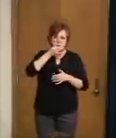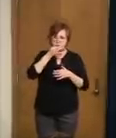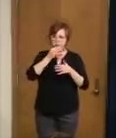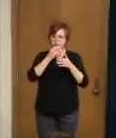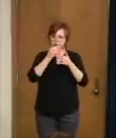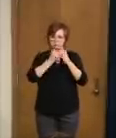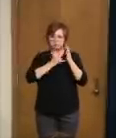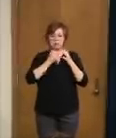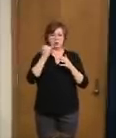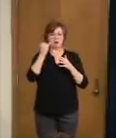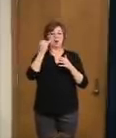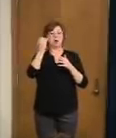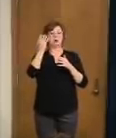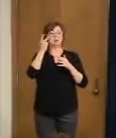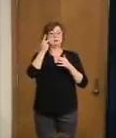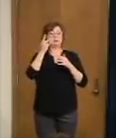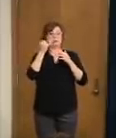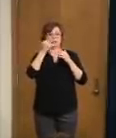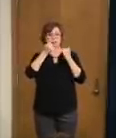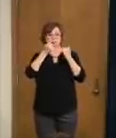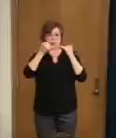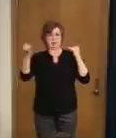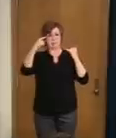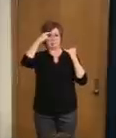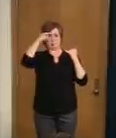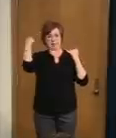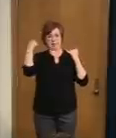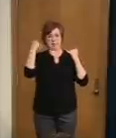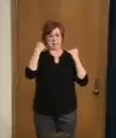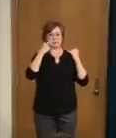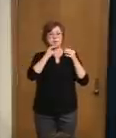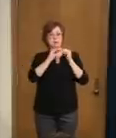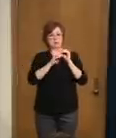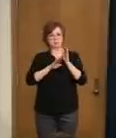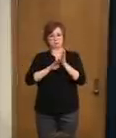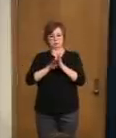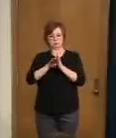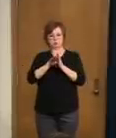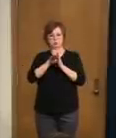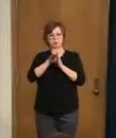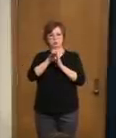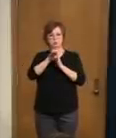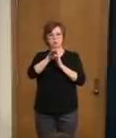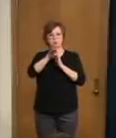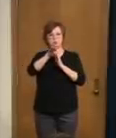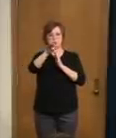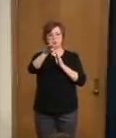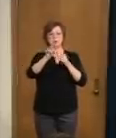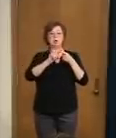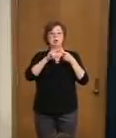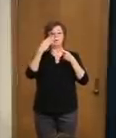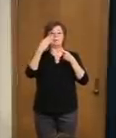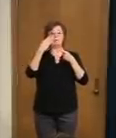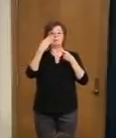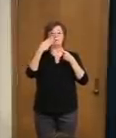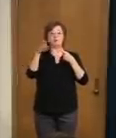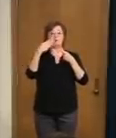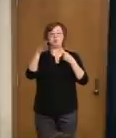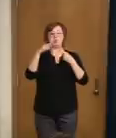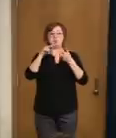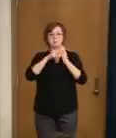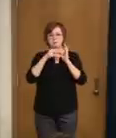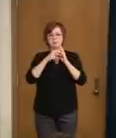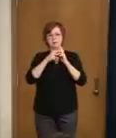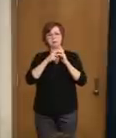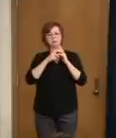numbers, and then the blue bars are what we expect to see if we comply with public health measures, and the pink bars,